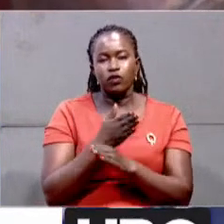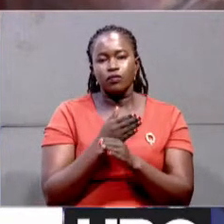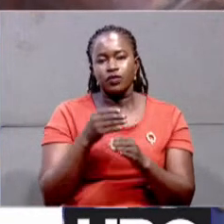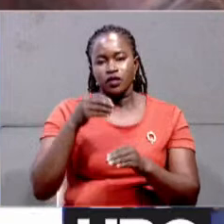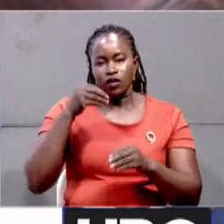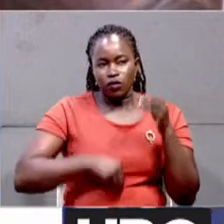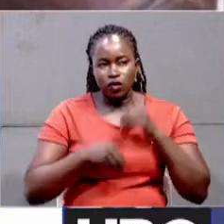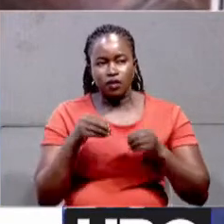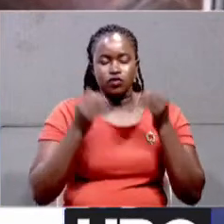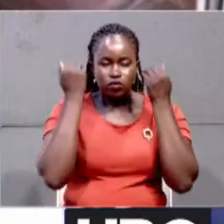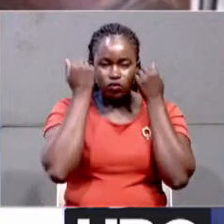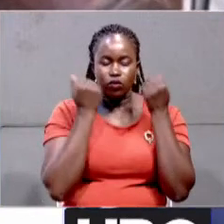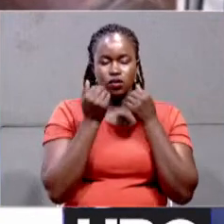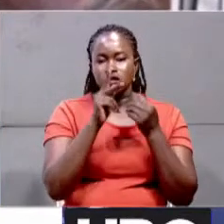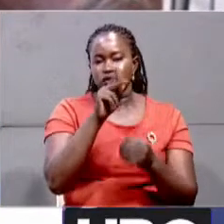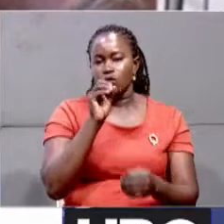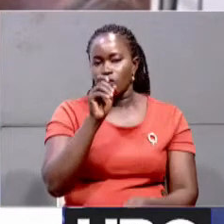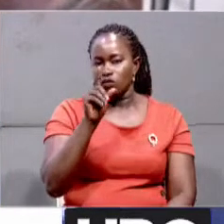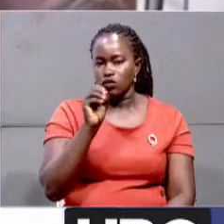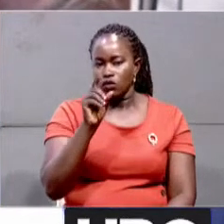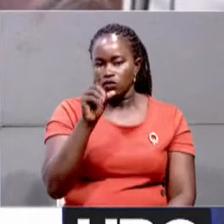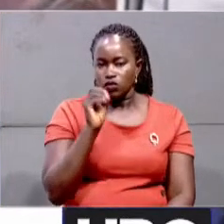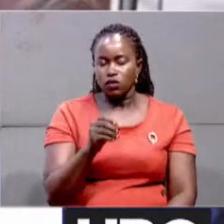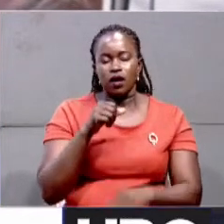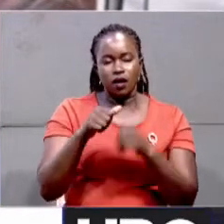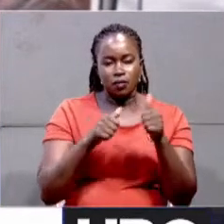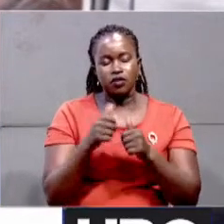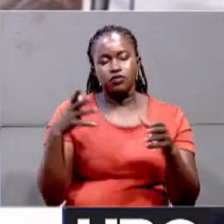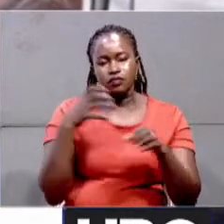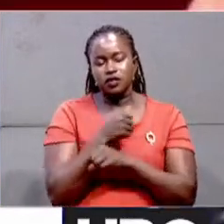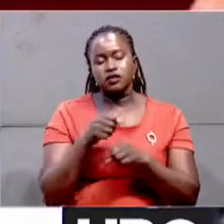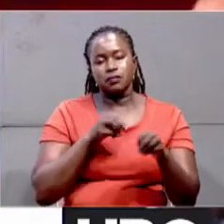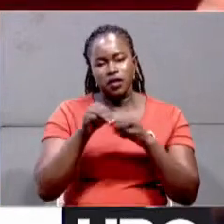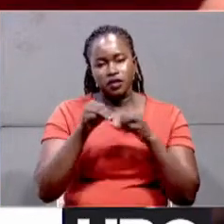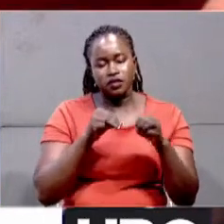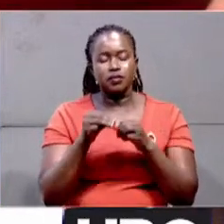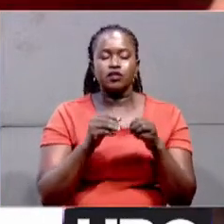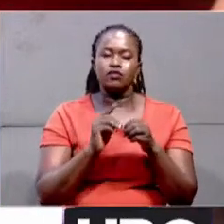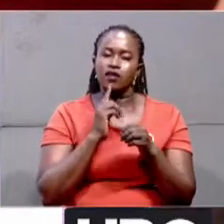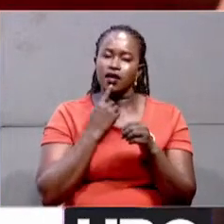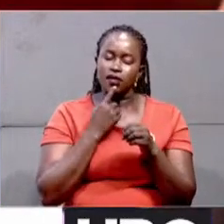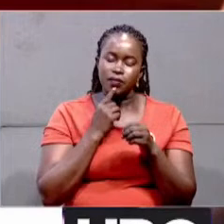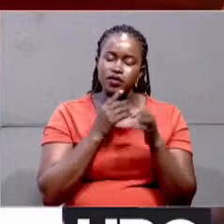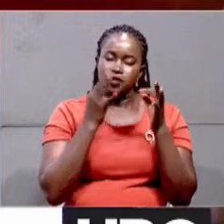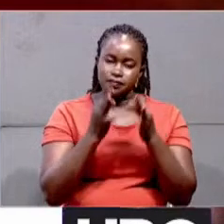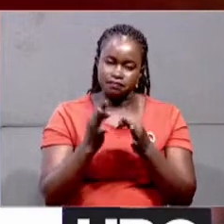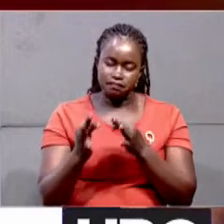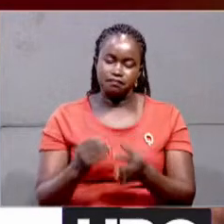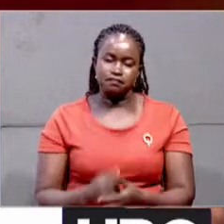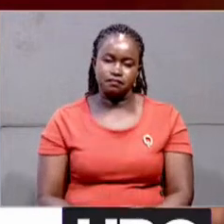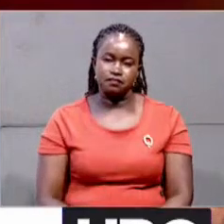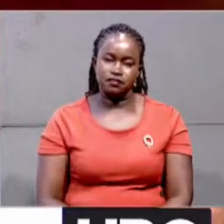in Kololo over mismanagement of Karamoja relief items.